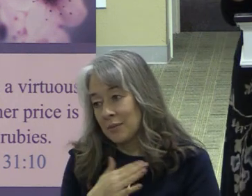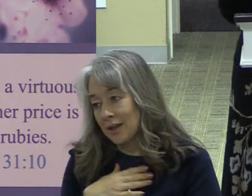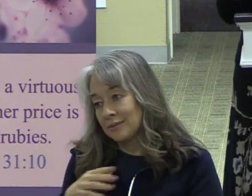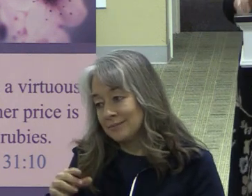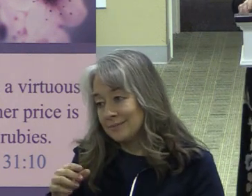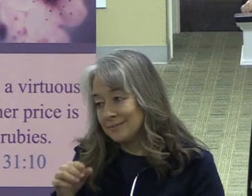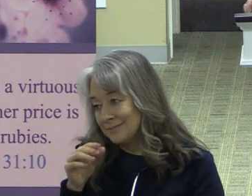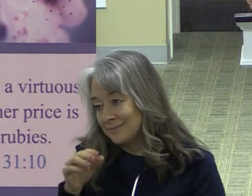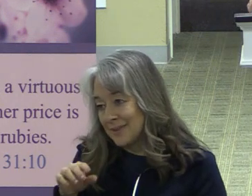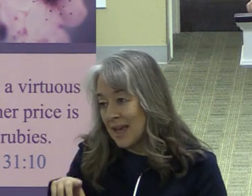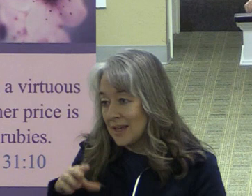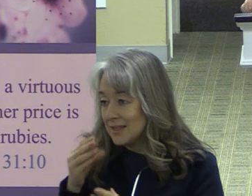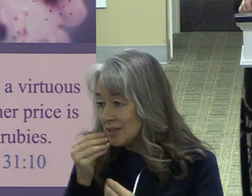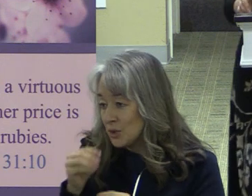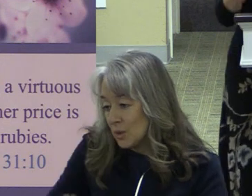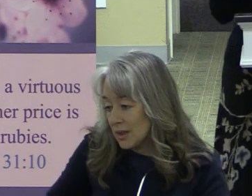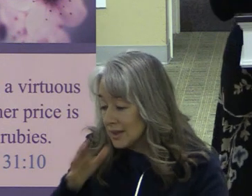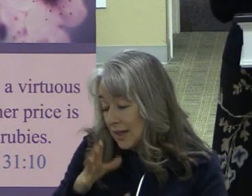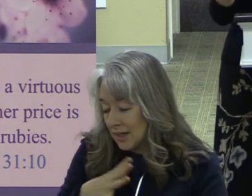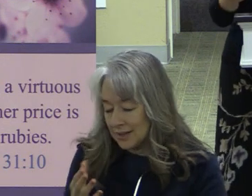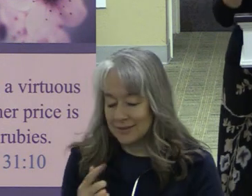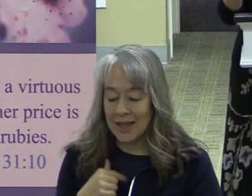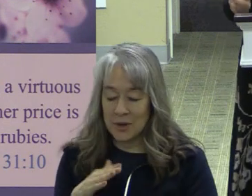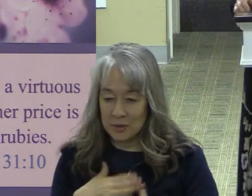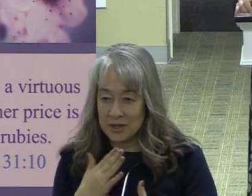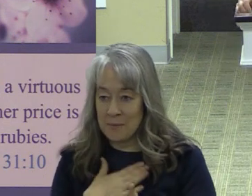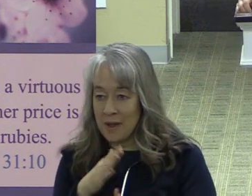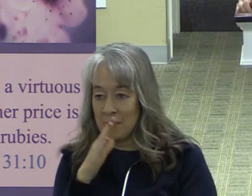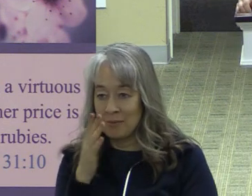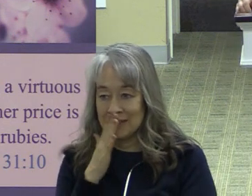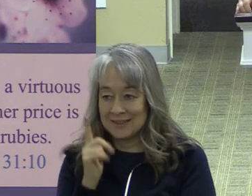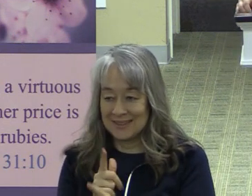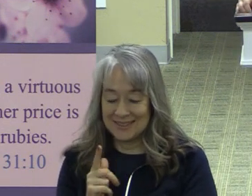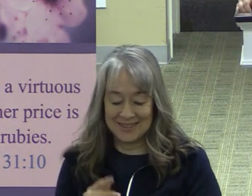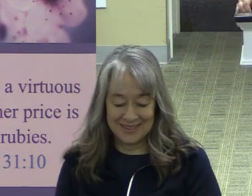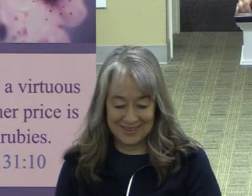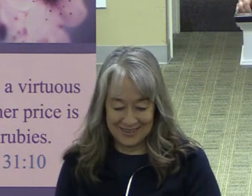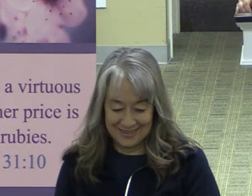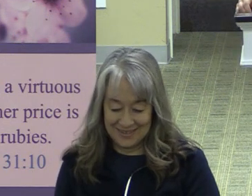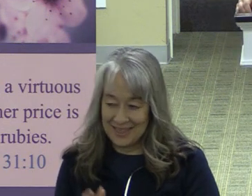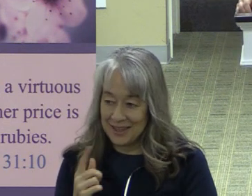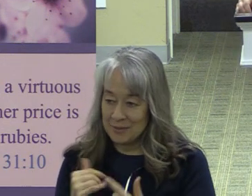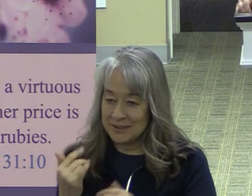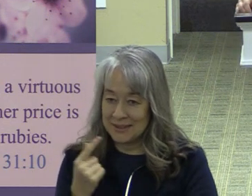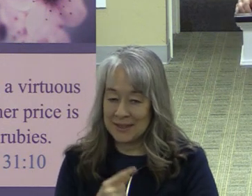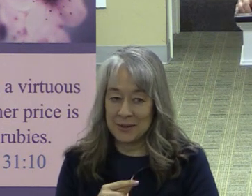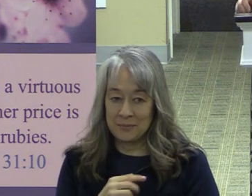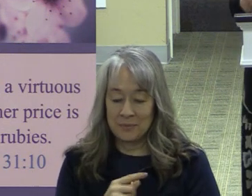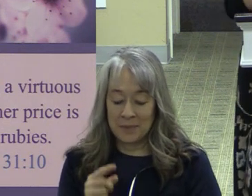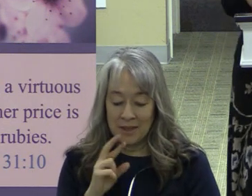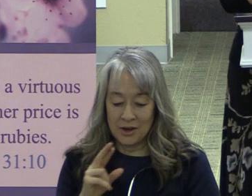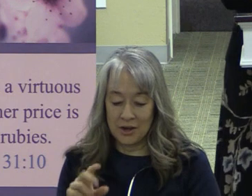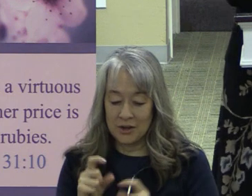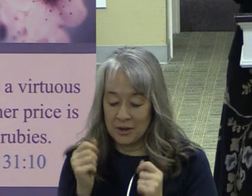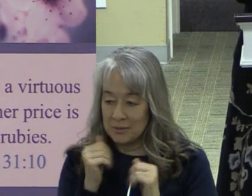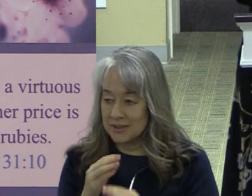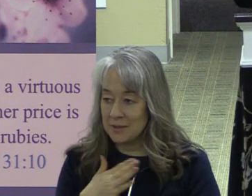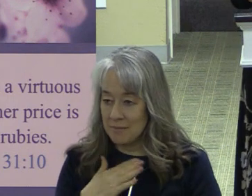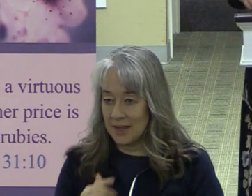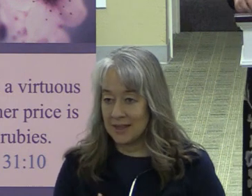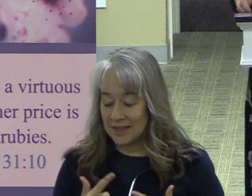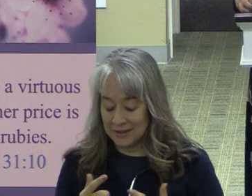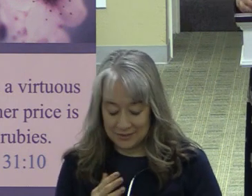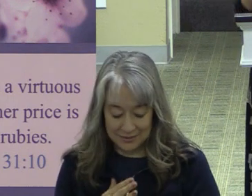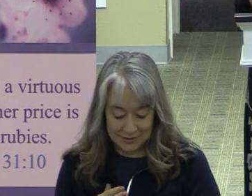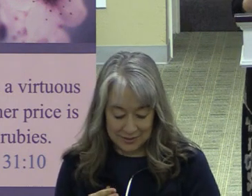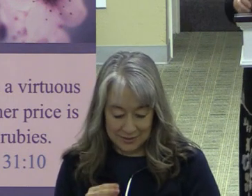tissue lady. So anyway, I do appreciate my mom and my sister coming today. They are a great blessing in my life.